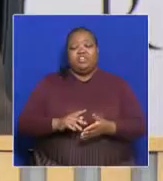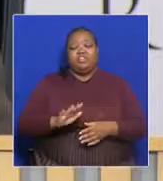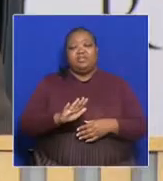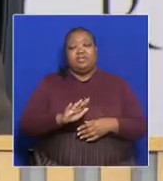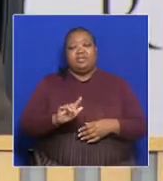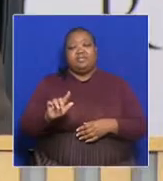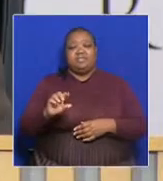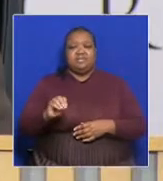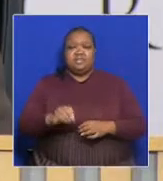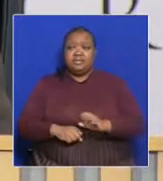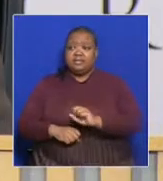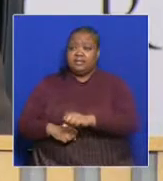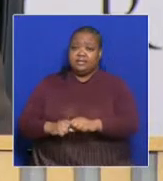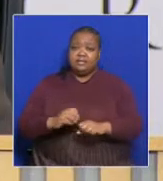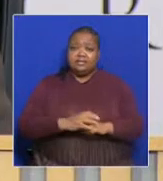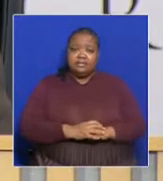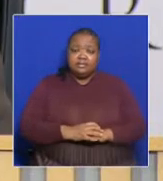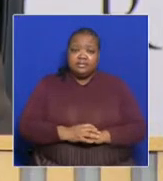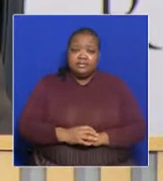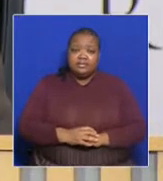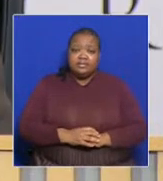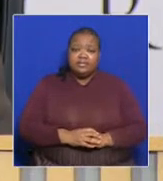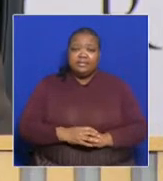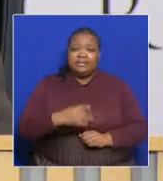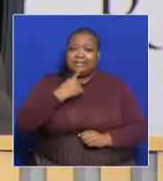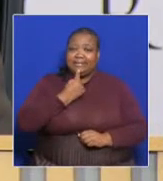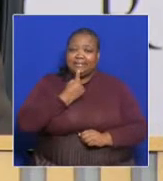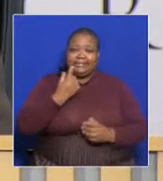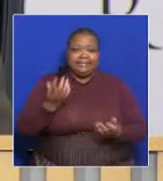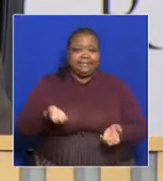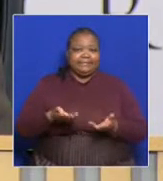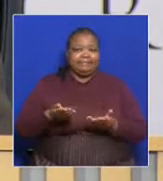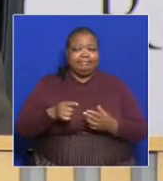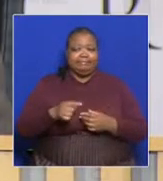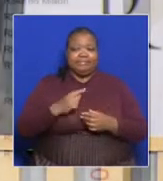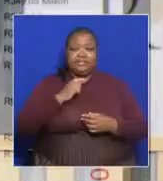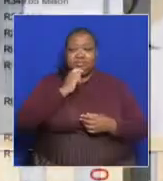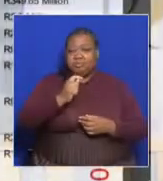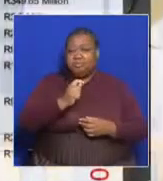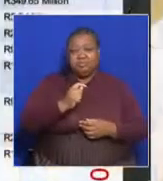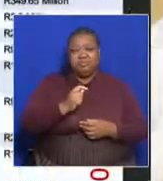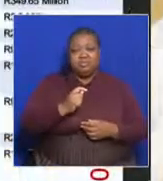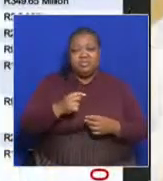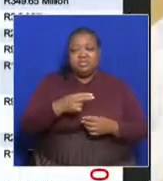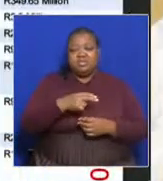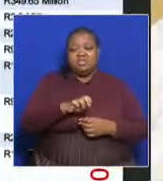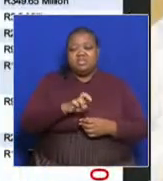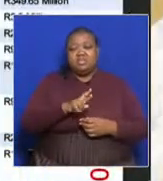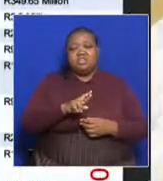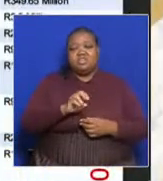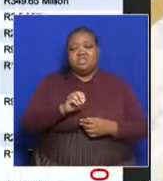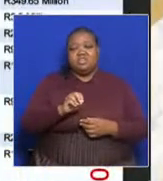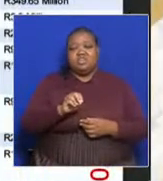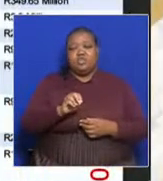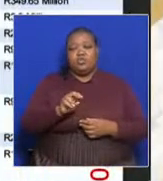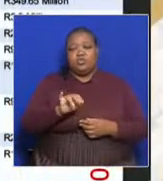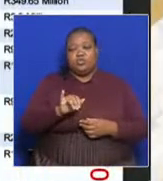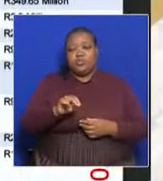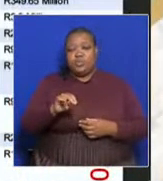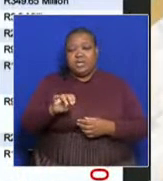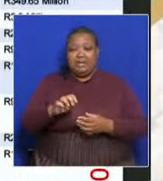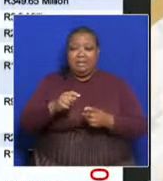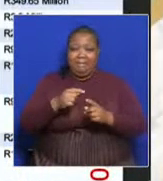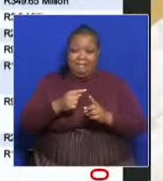got, this is misleading, right? Because it says heroin plus heroin capsules. I can confirm it was